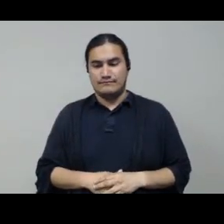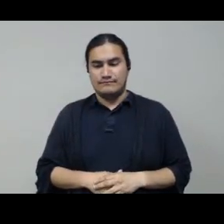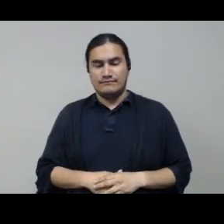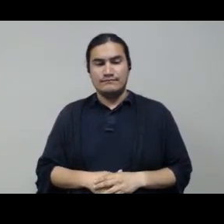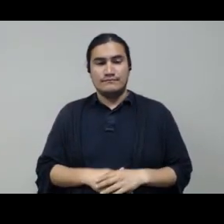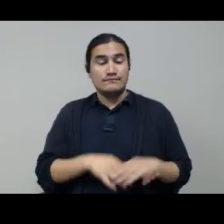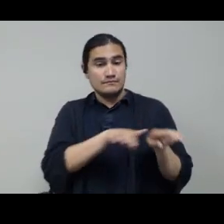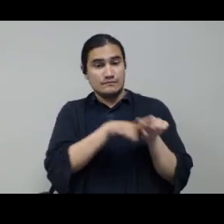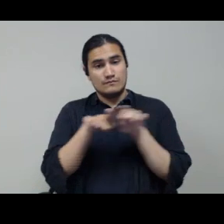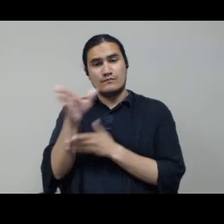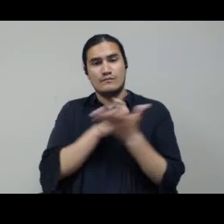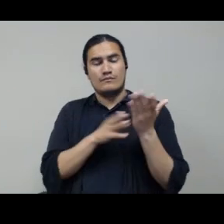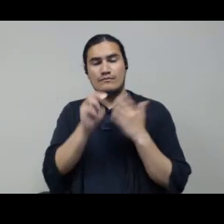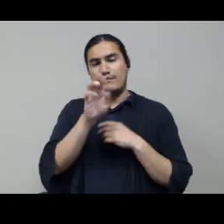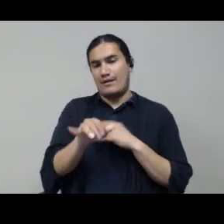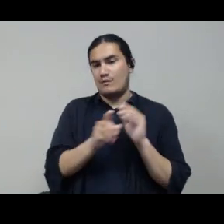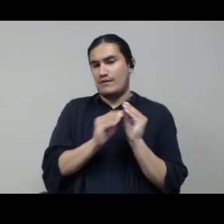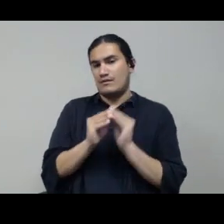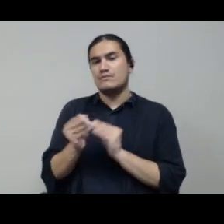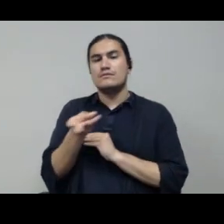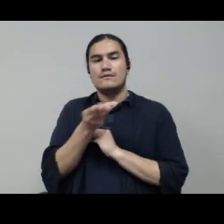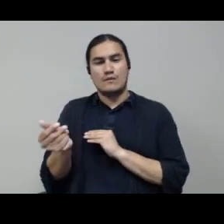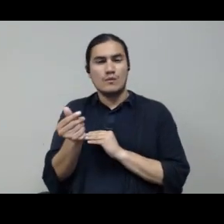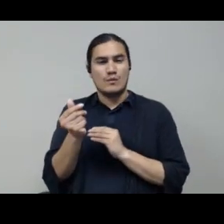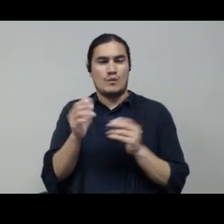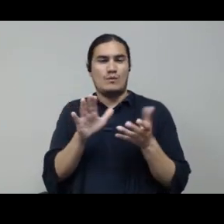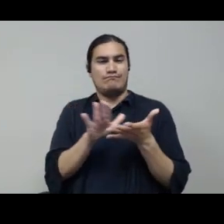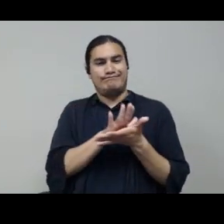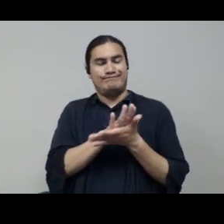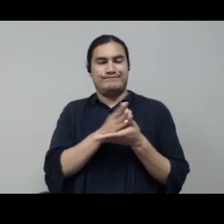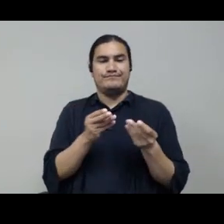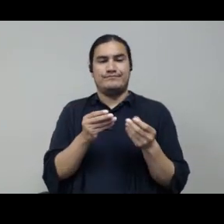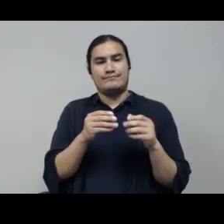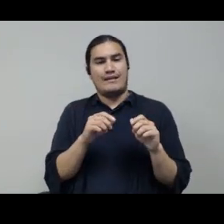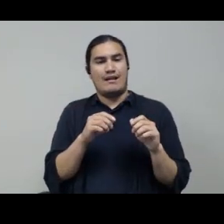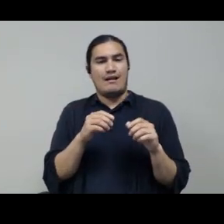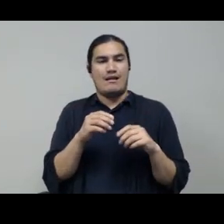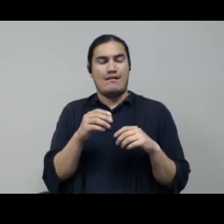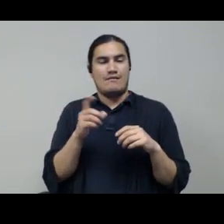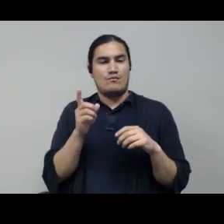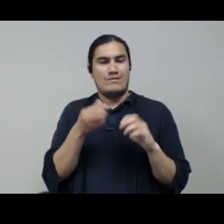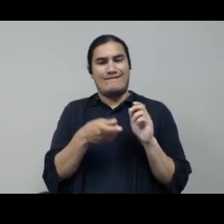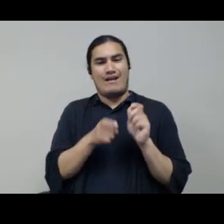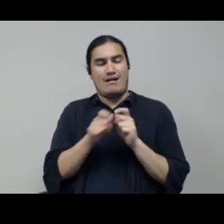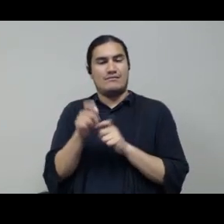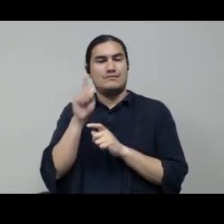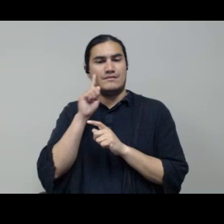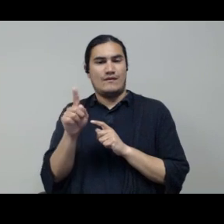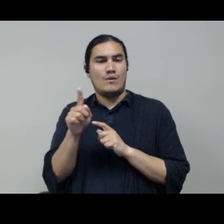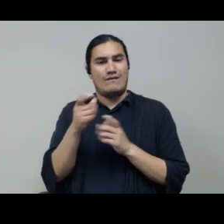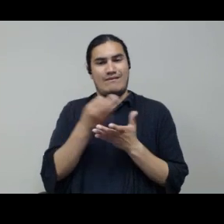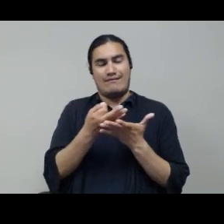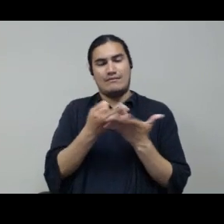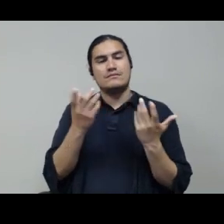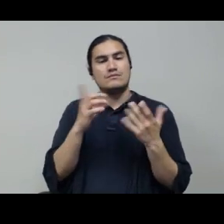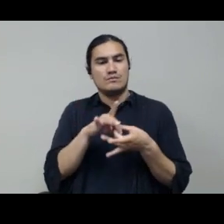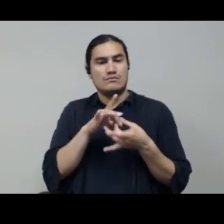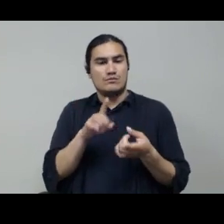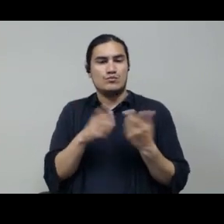Also, as part of the May revise was a handful of finance letters submitted by Caltrans for consideration as part of the proposed